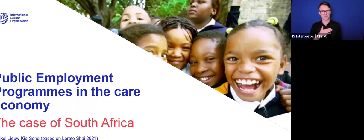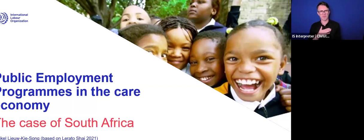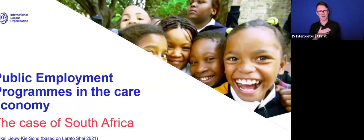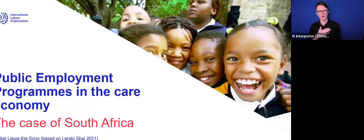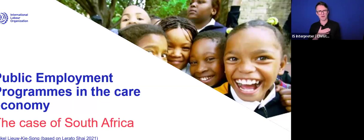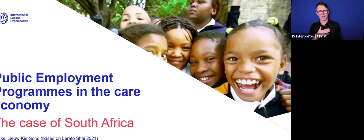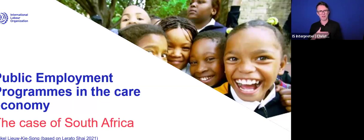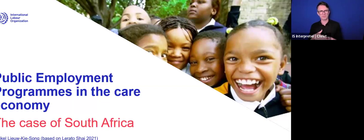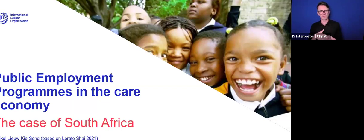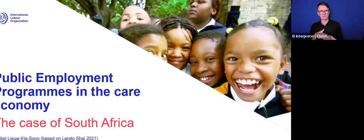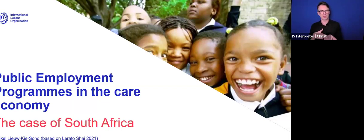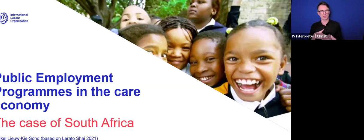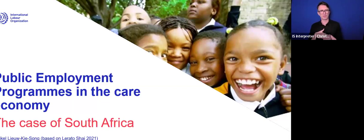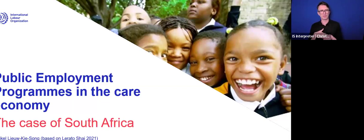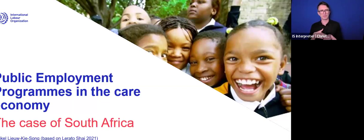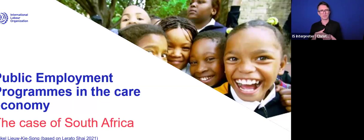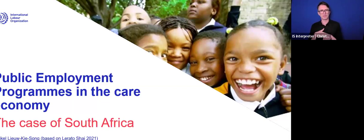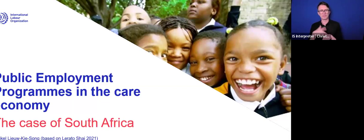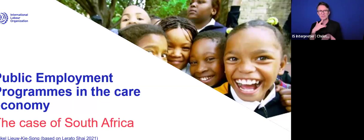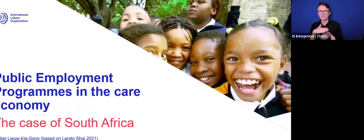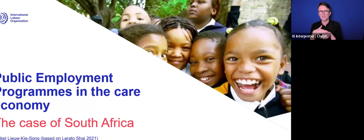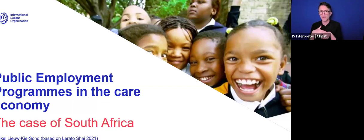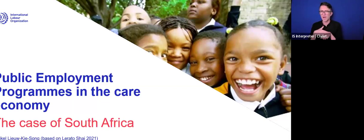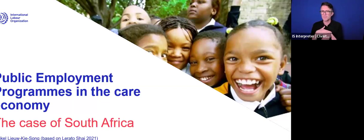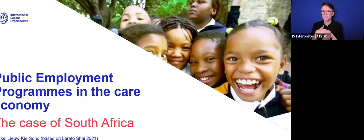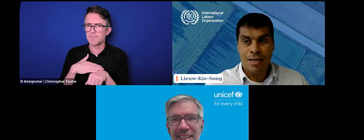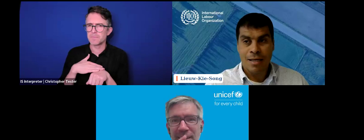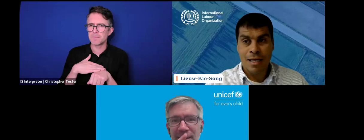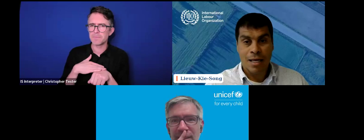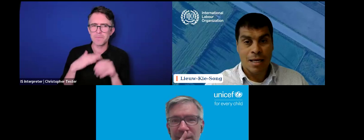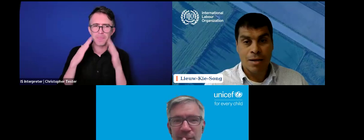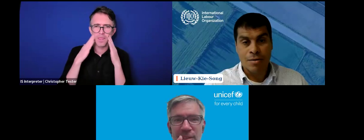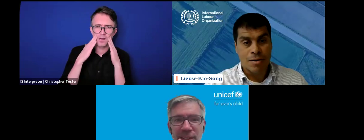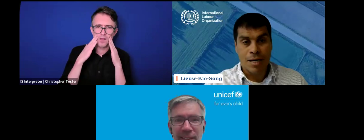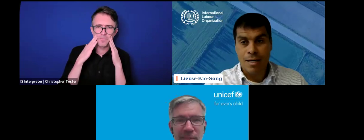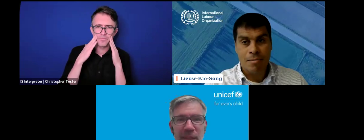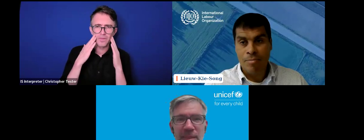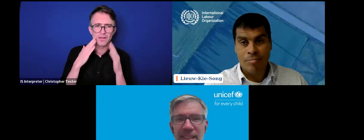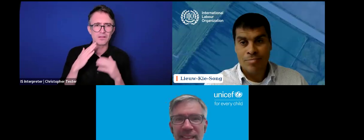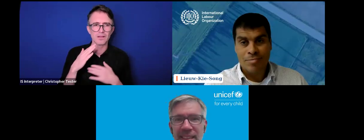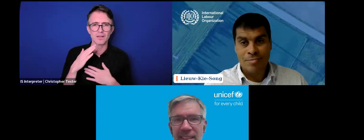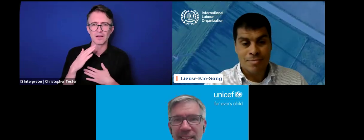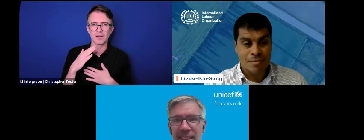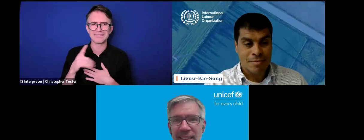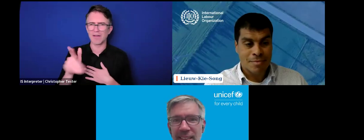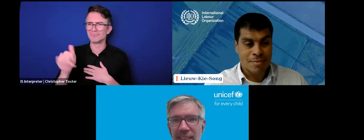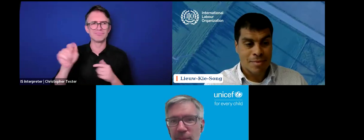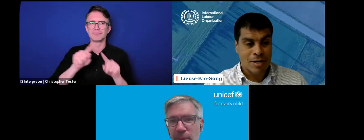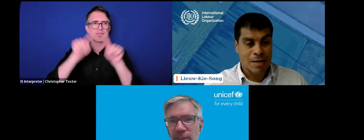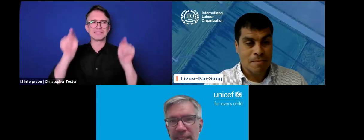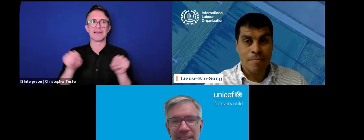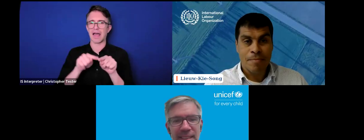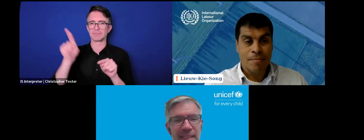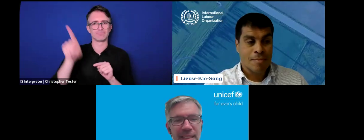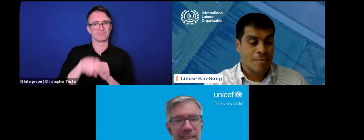Michael, I think we are still with Vincent before we are going to you. Just my mistake.